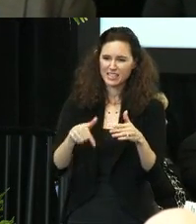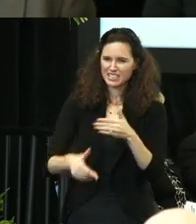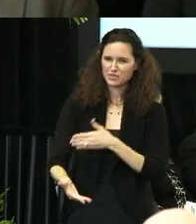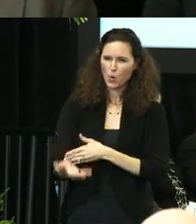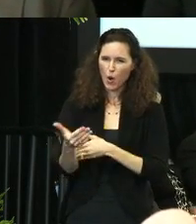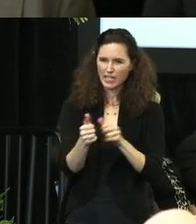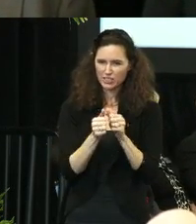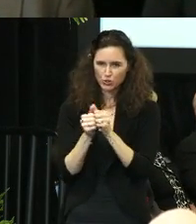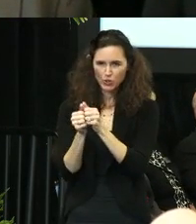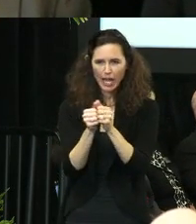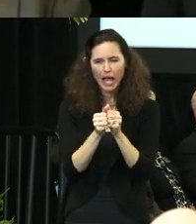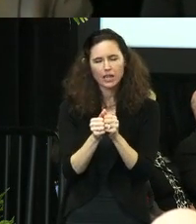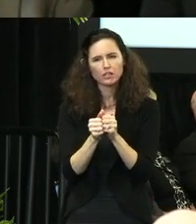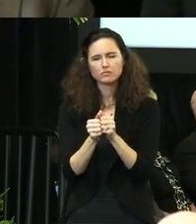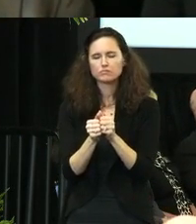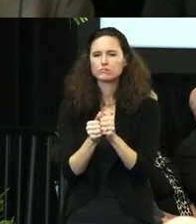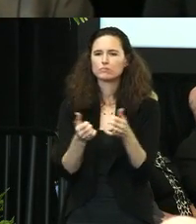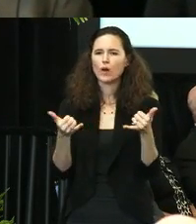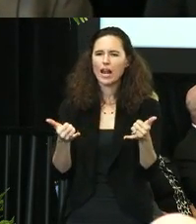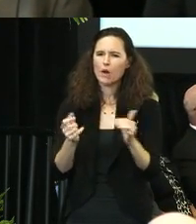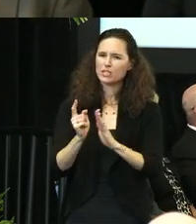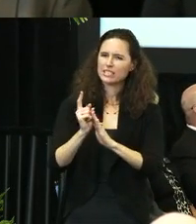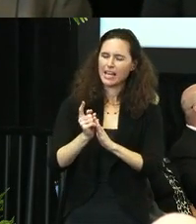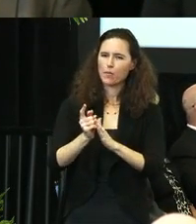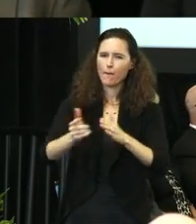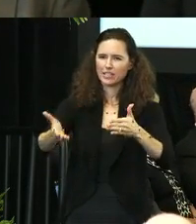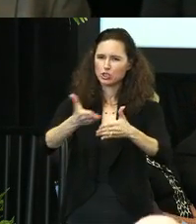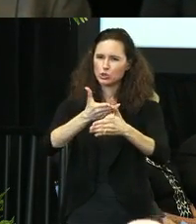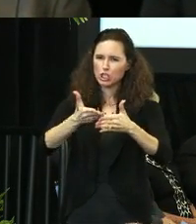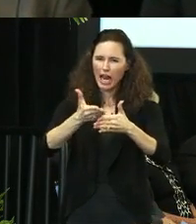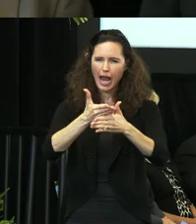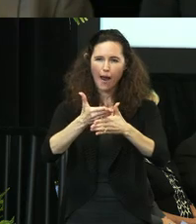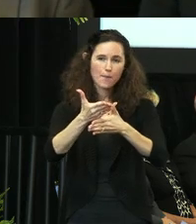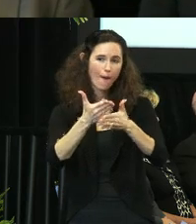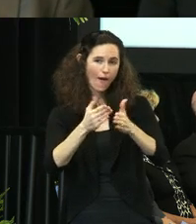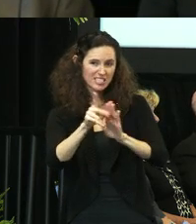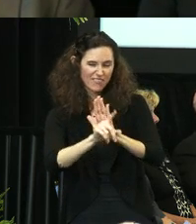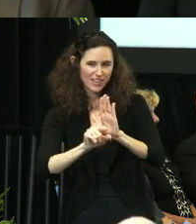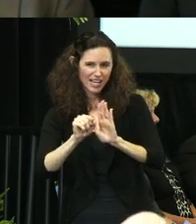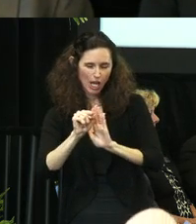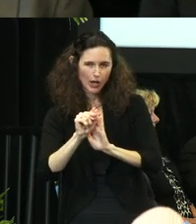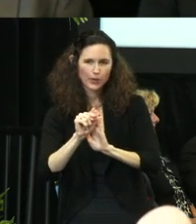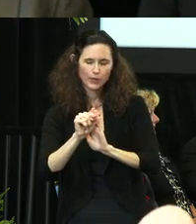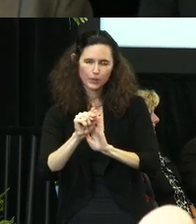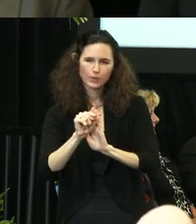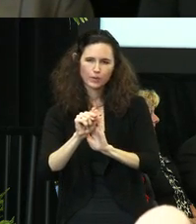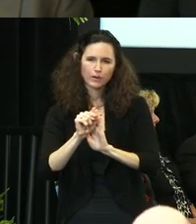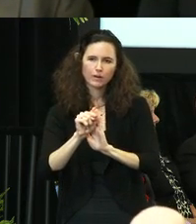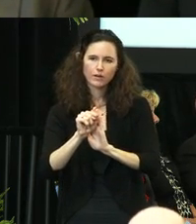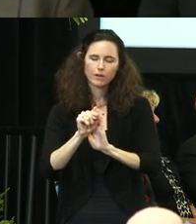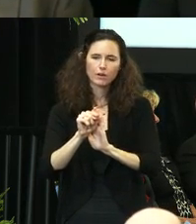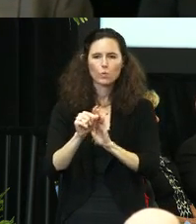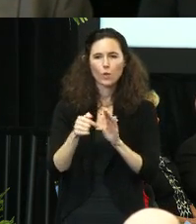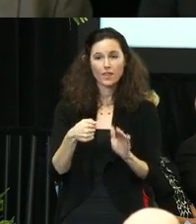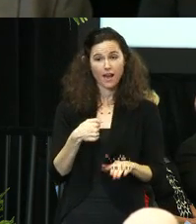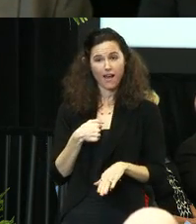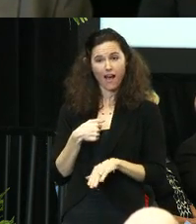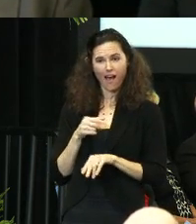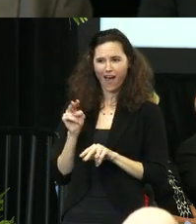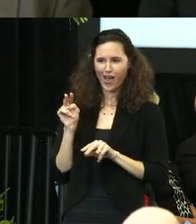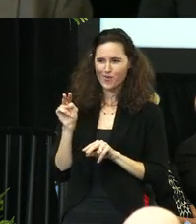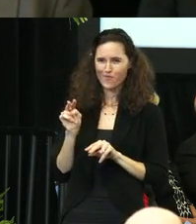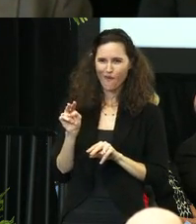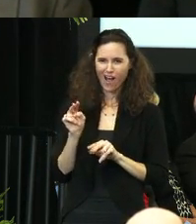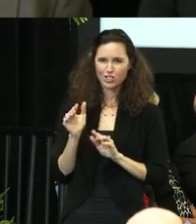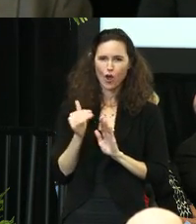together, I want to take a moment to share snippets of a video that I watch over and